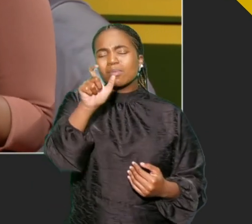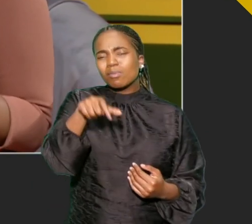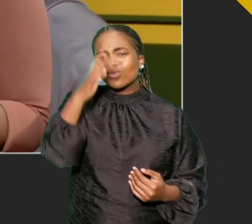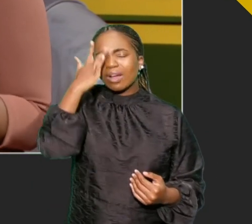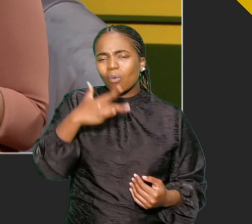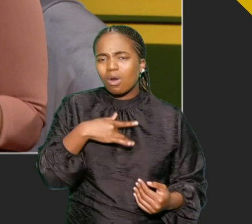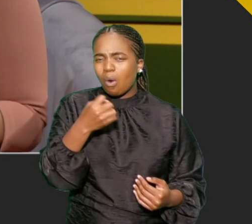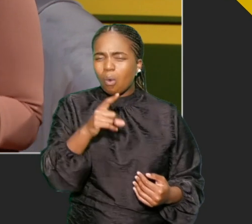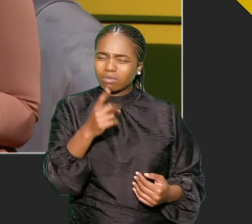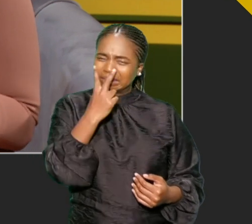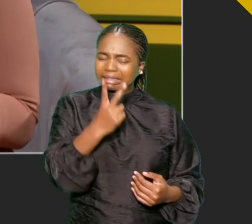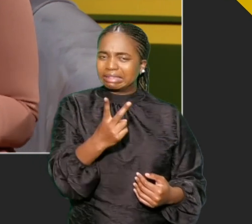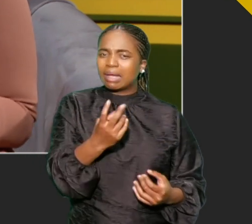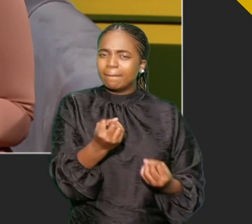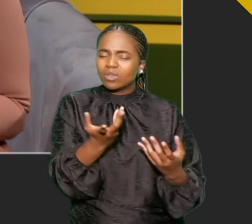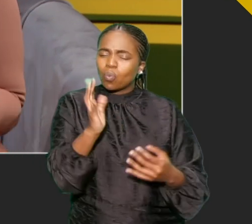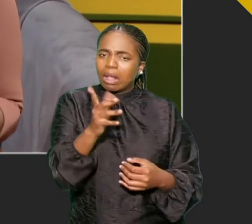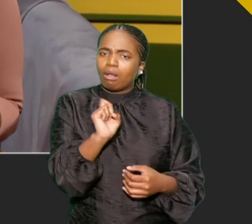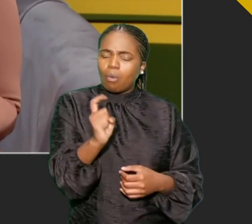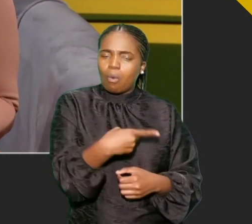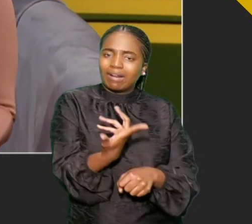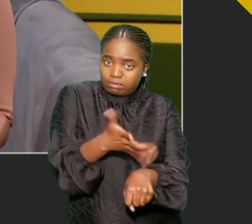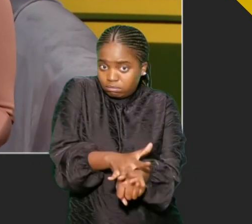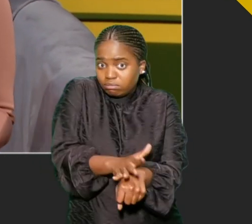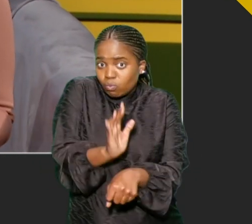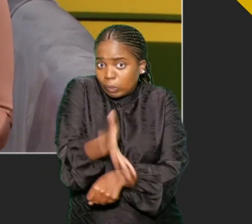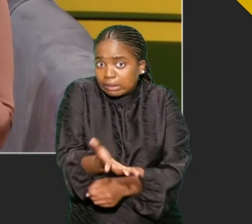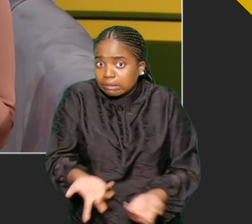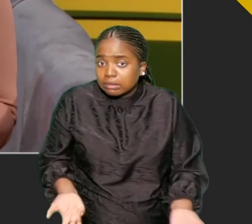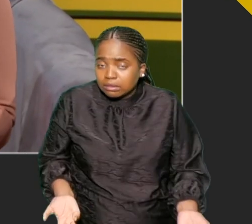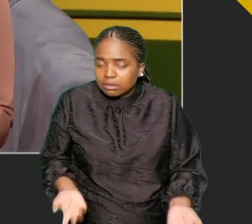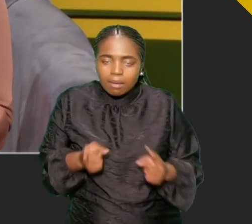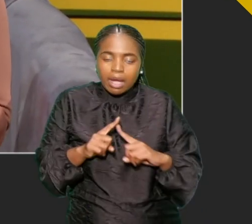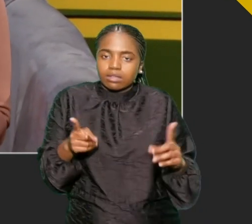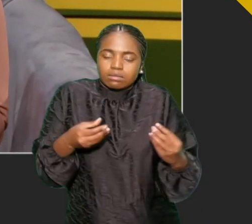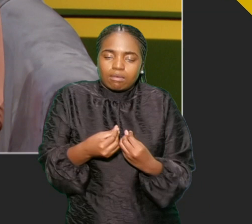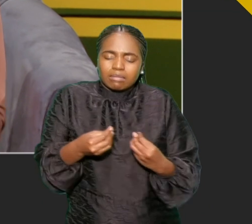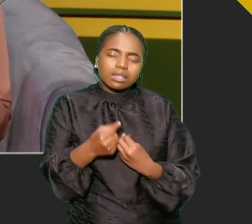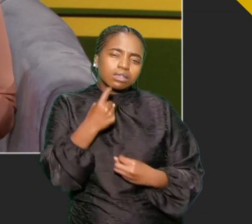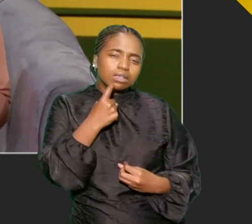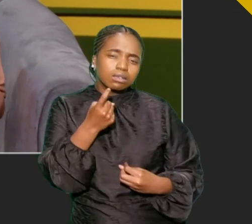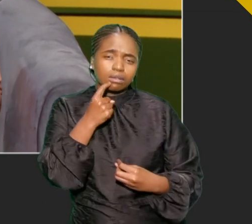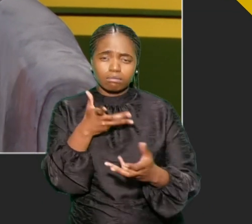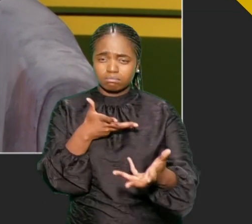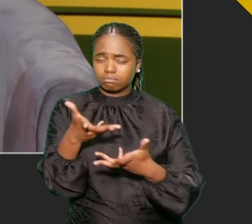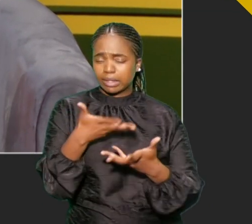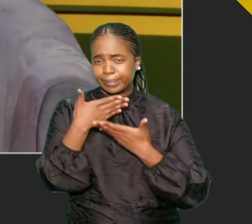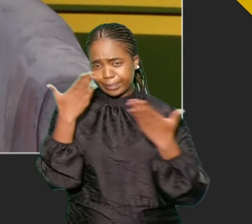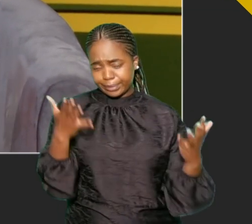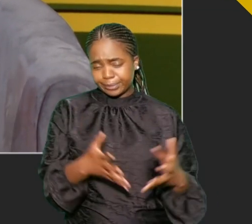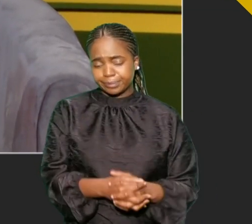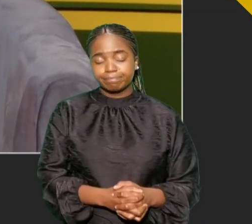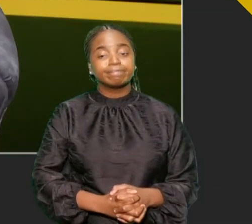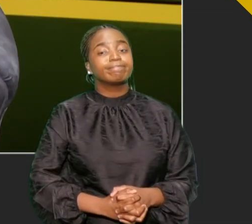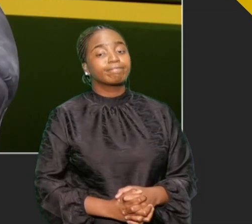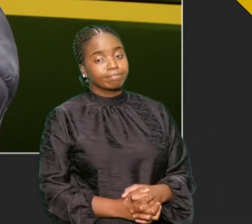end of the day, most of us are going to end up, you know, passing away, it's not something that is easy to have a conversation about. And